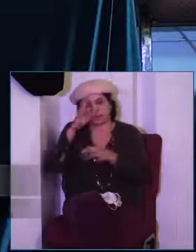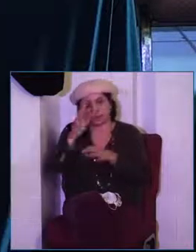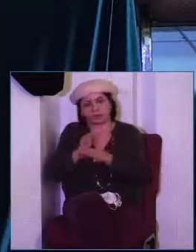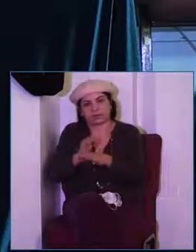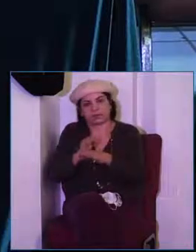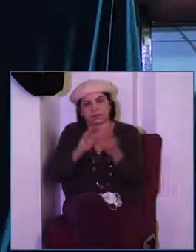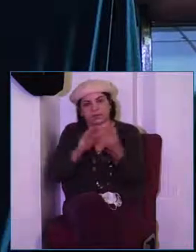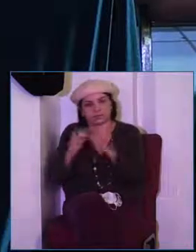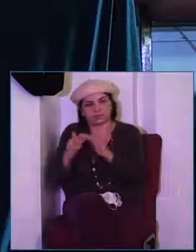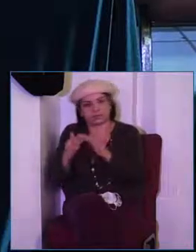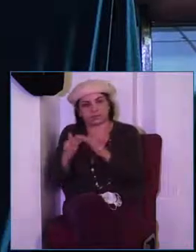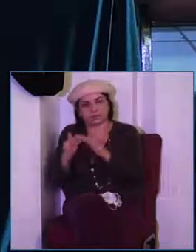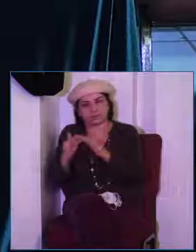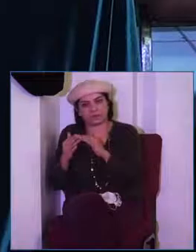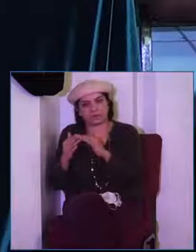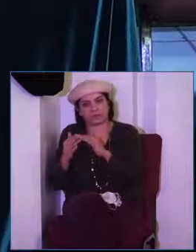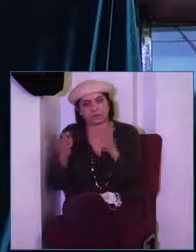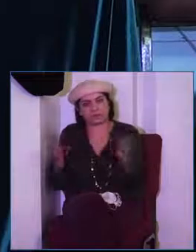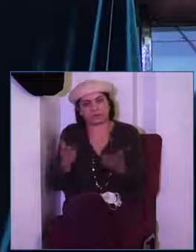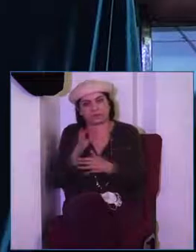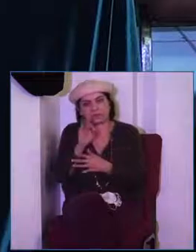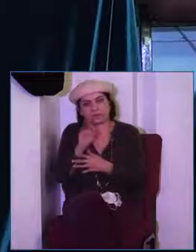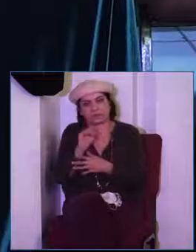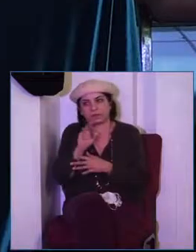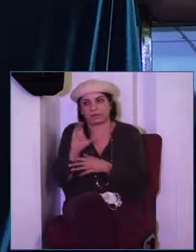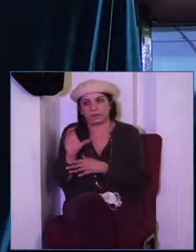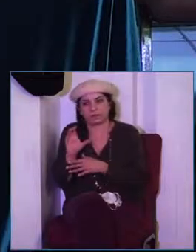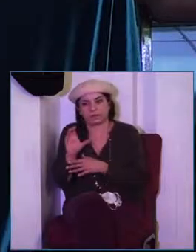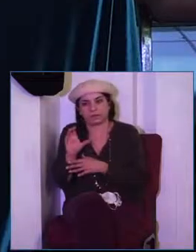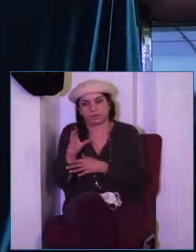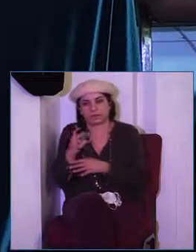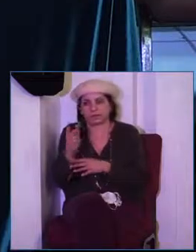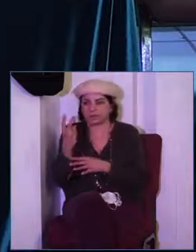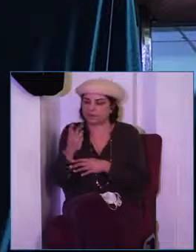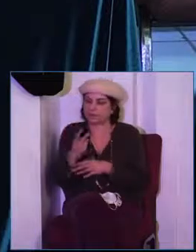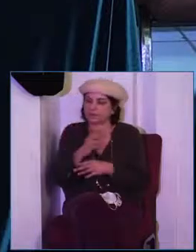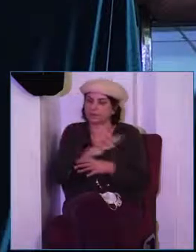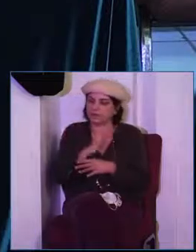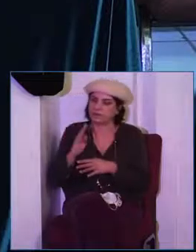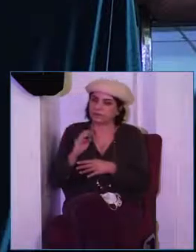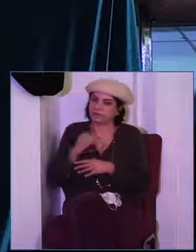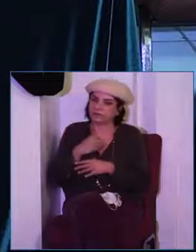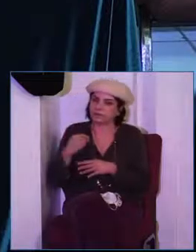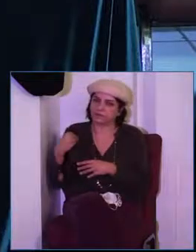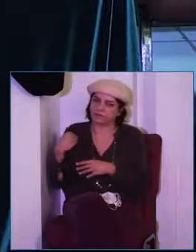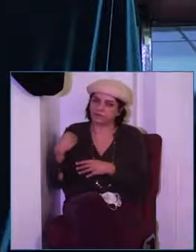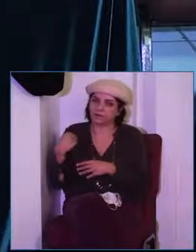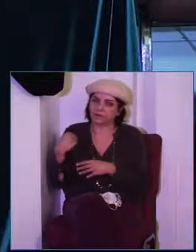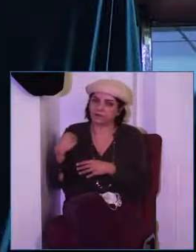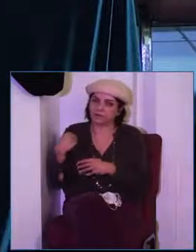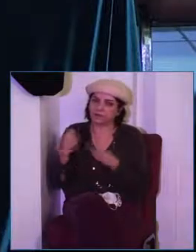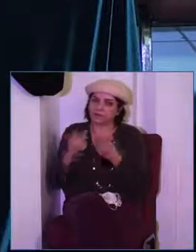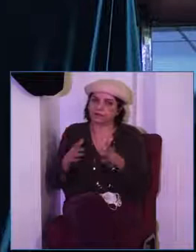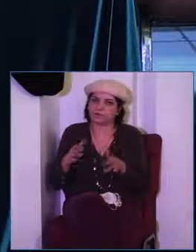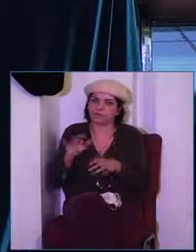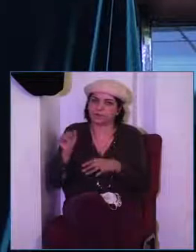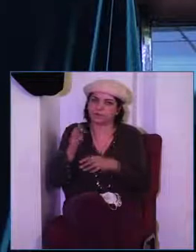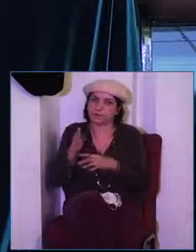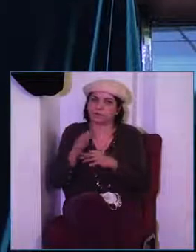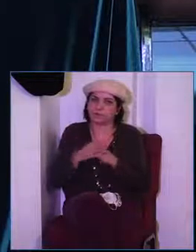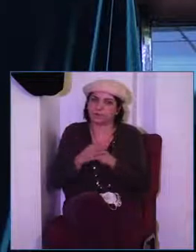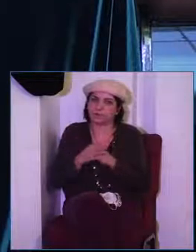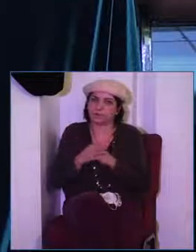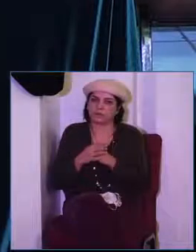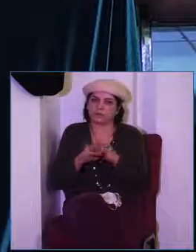Founders. Two of our own board members, in fact, have lost their jobs during this pandemic. People are having to navigate